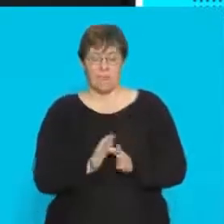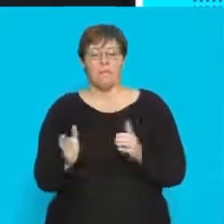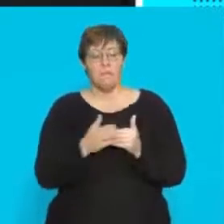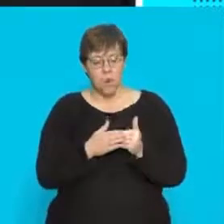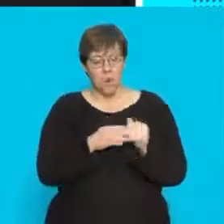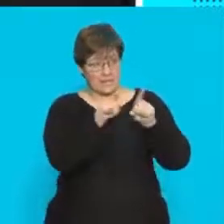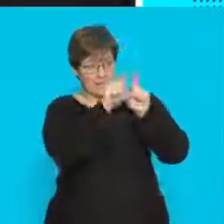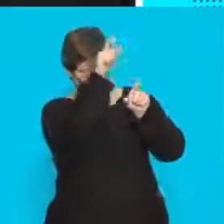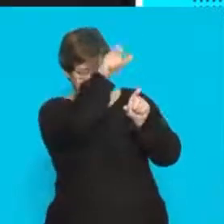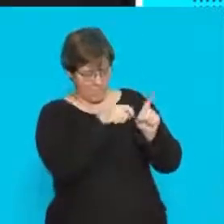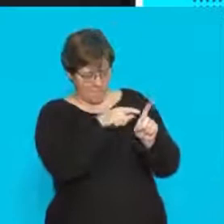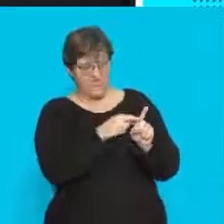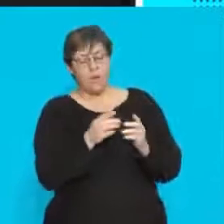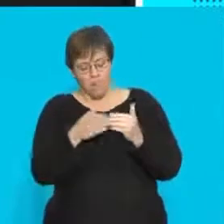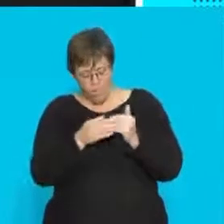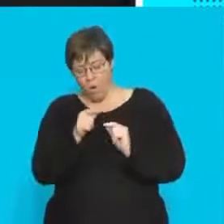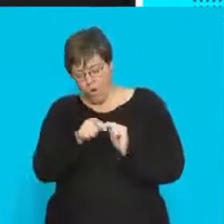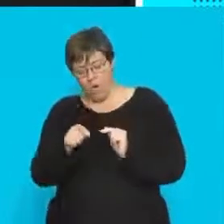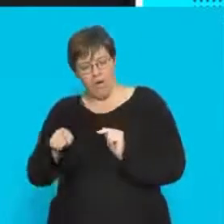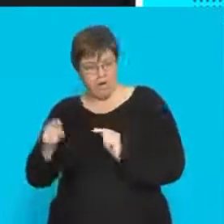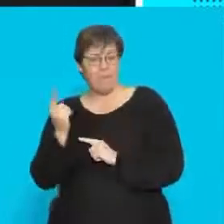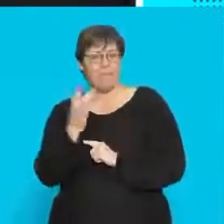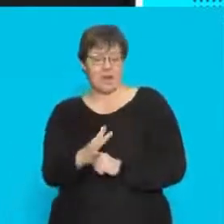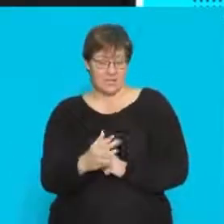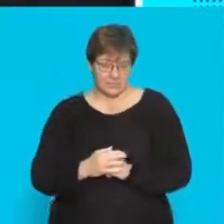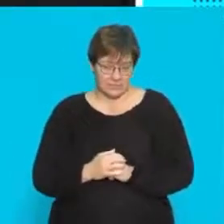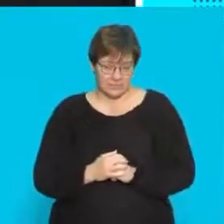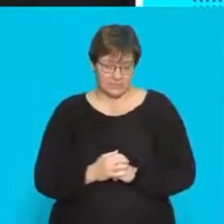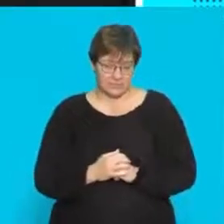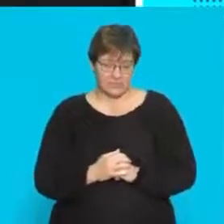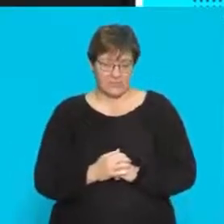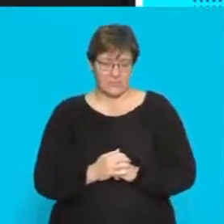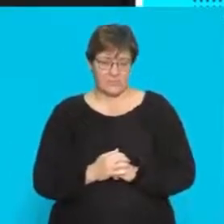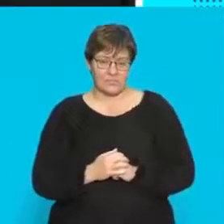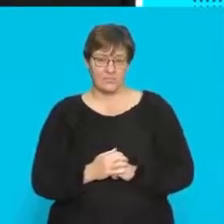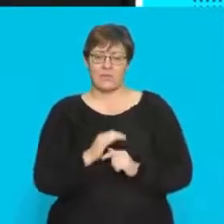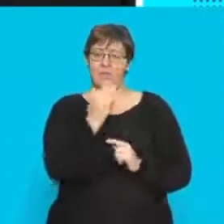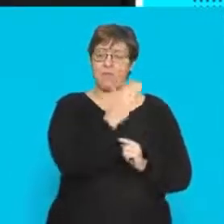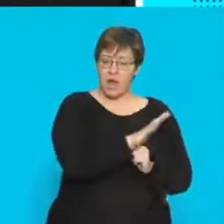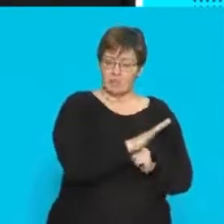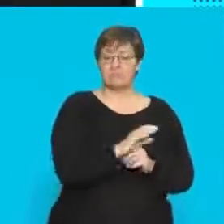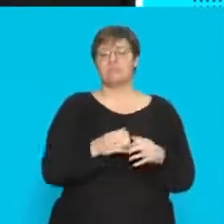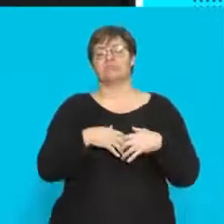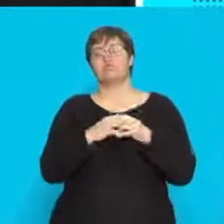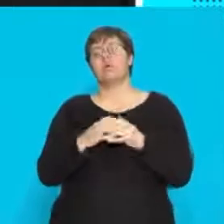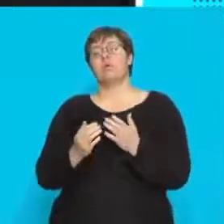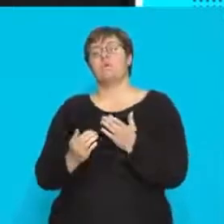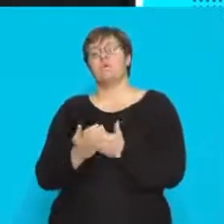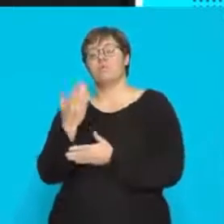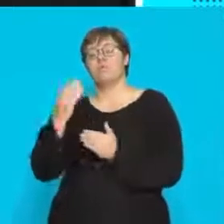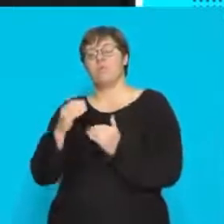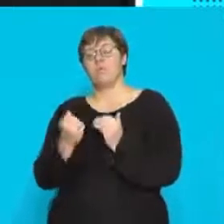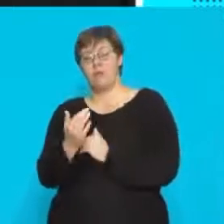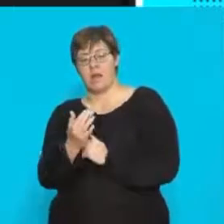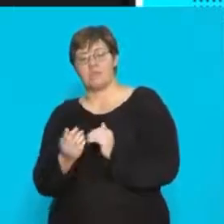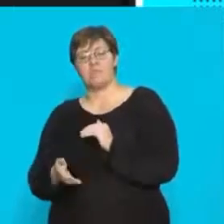reproduction, making more of making more of the plant. So we're looking at plants. So a plant making, all